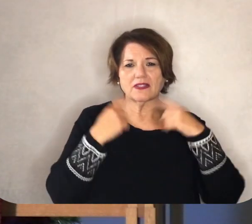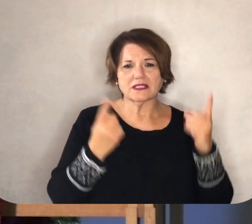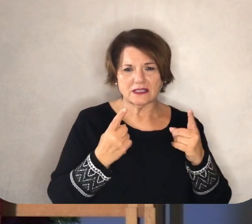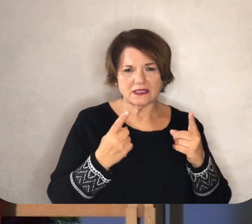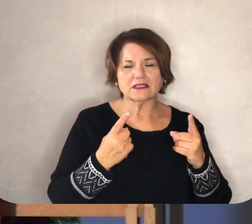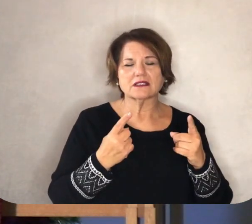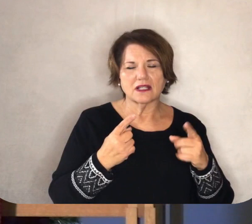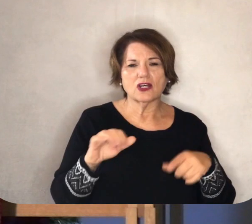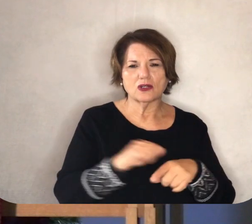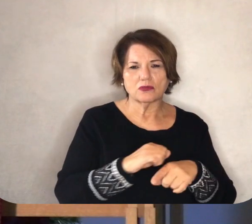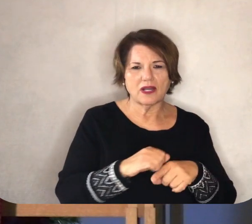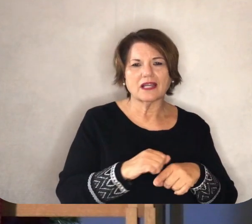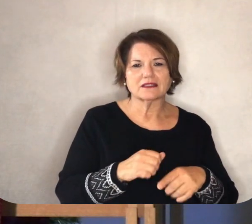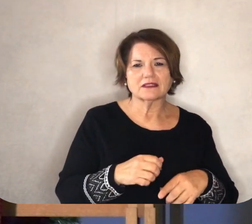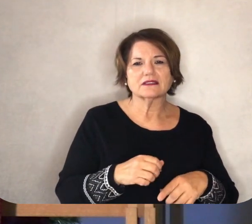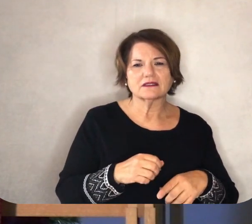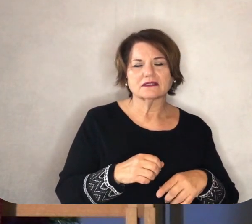as often as you drink it,